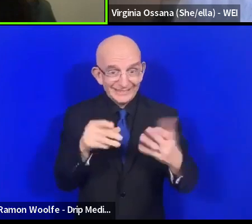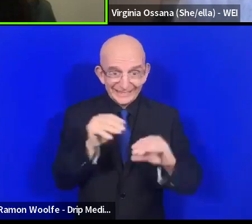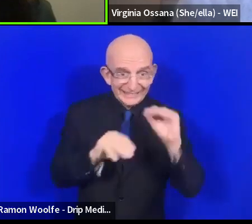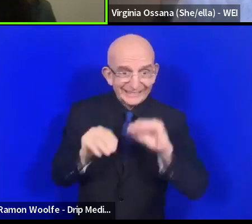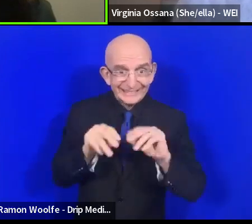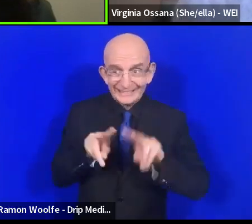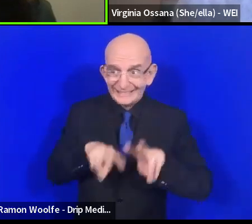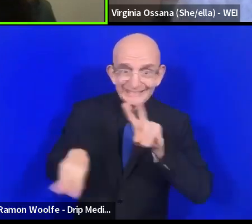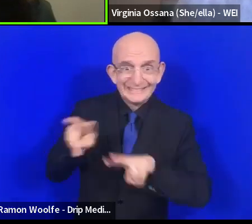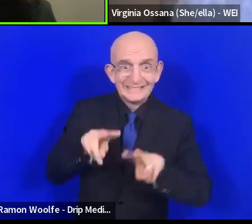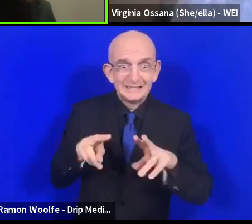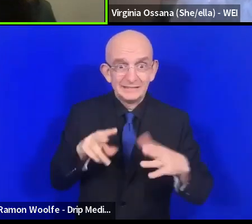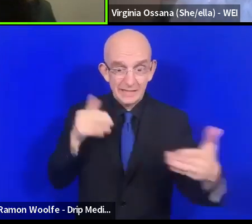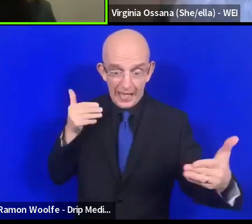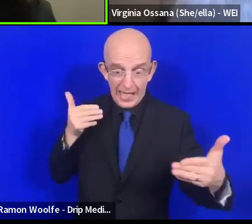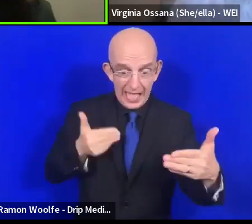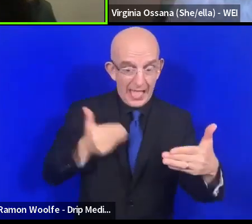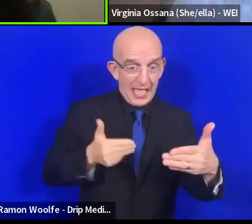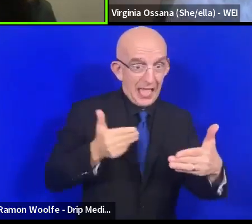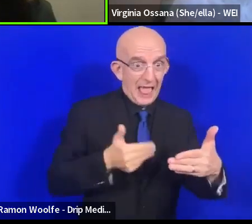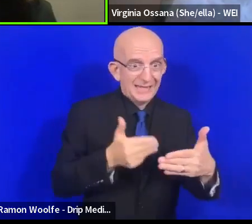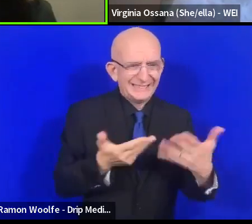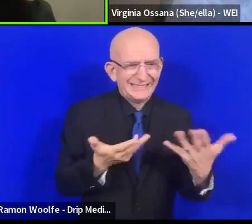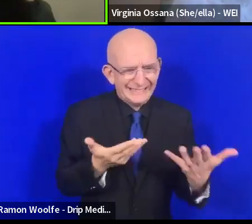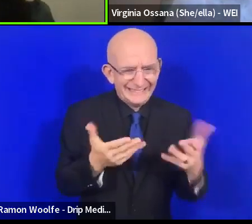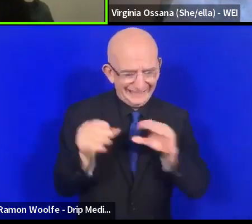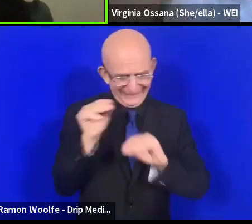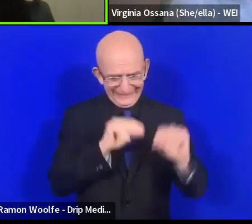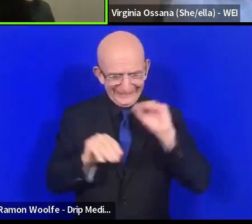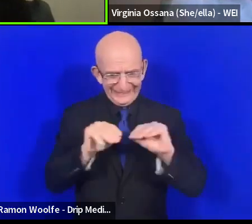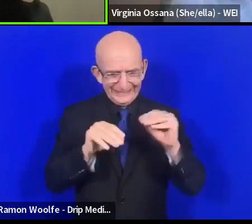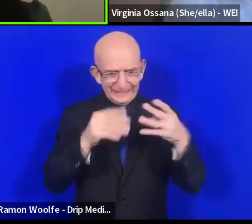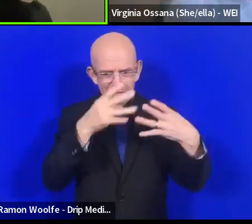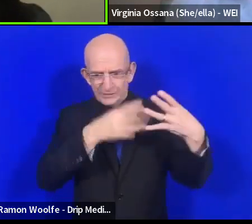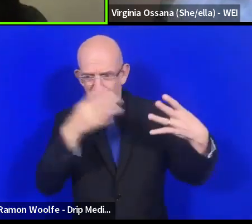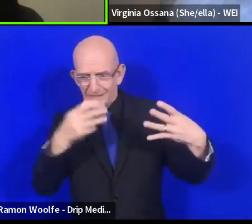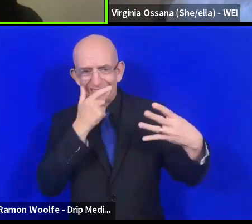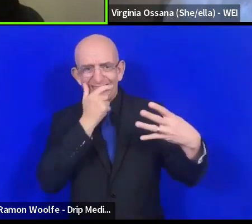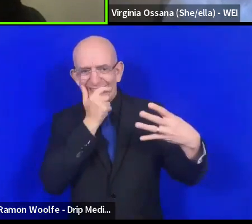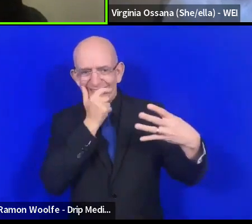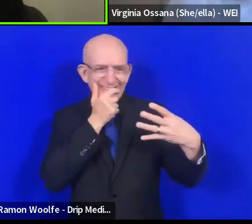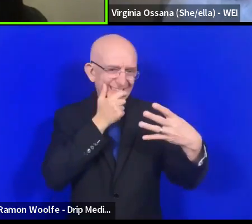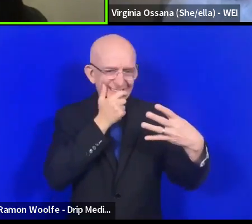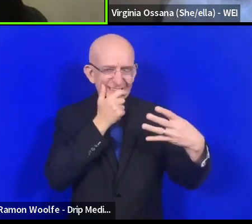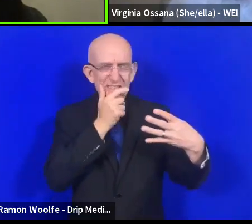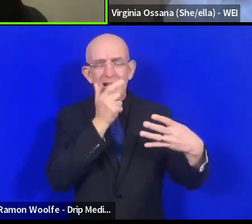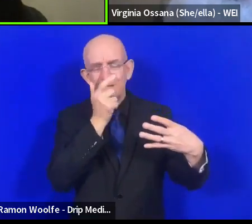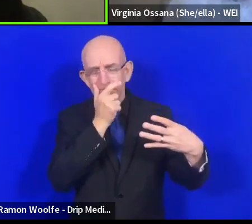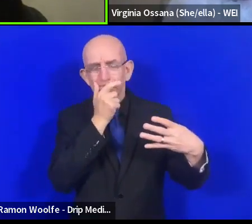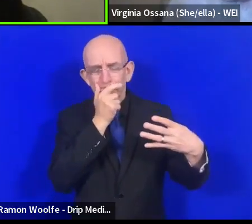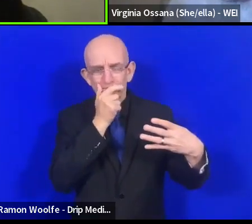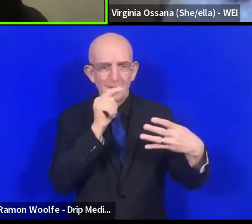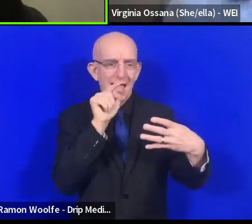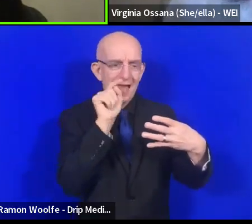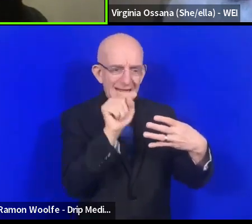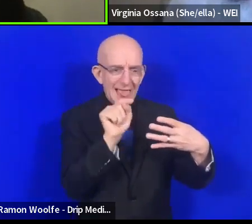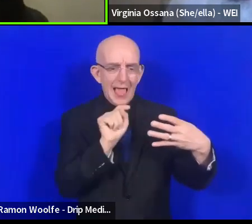creatively, and finding solutions, like as you said, Virginia, we pivoted